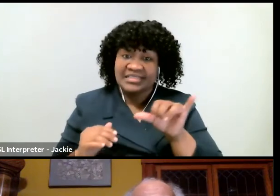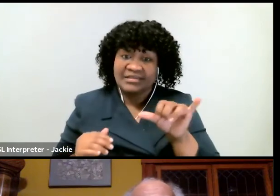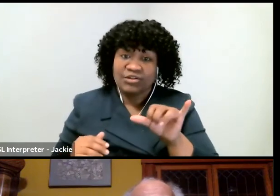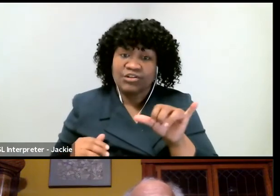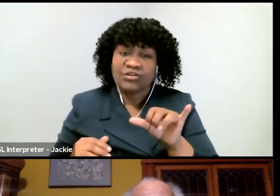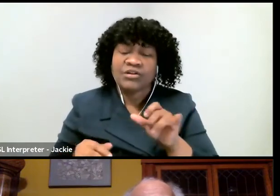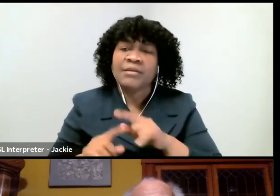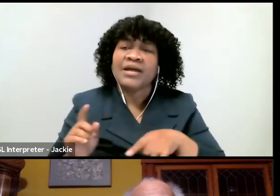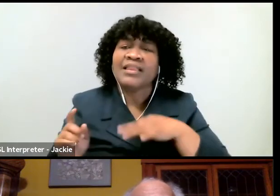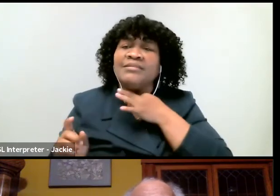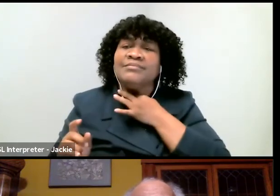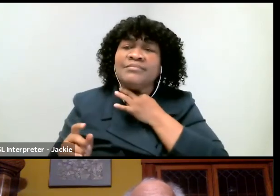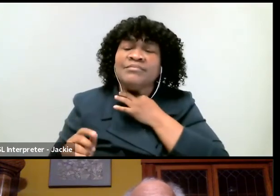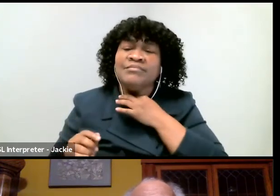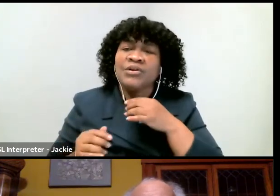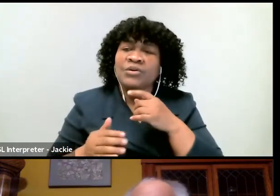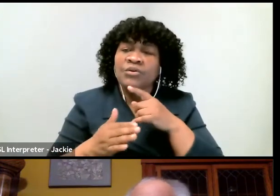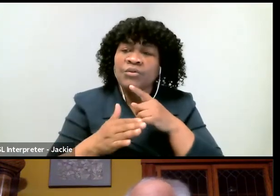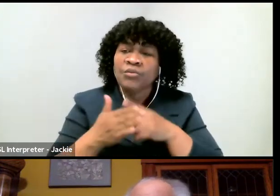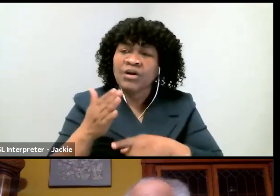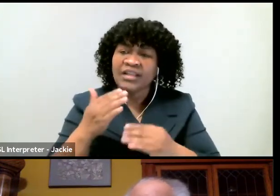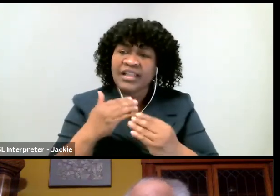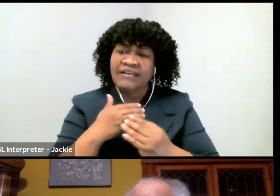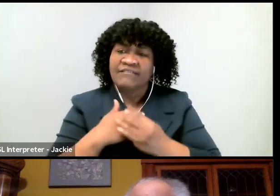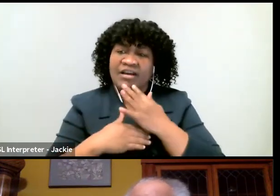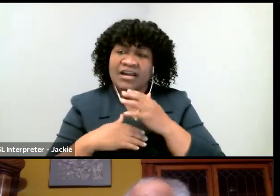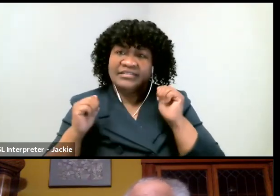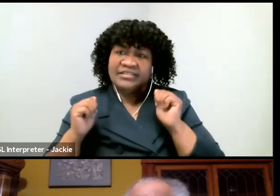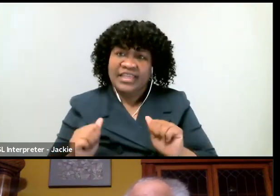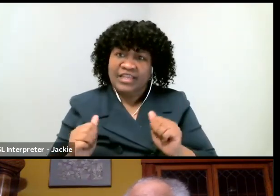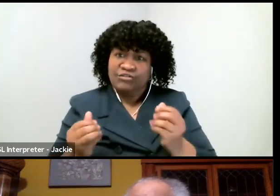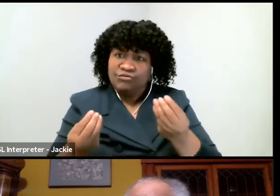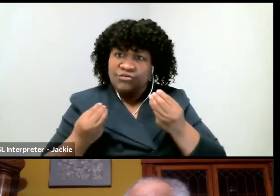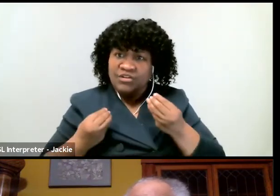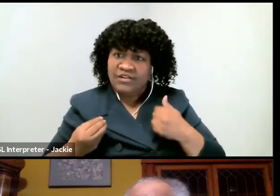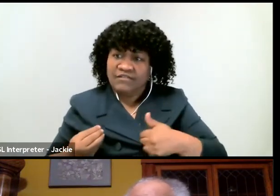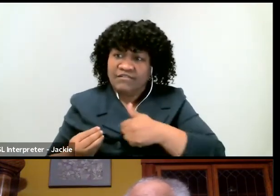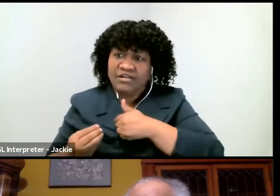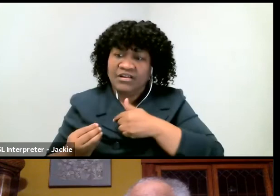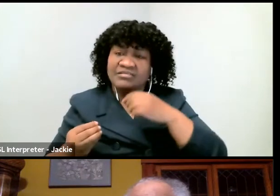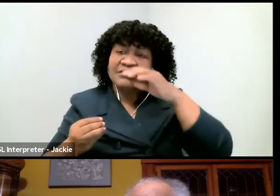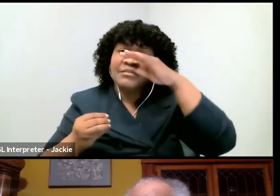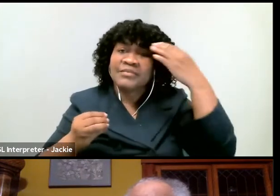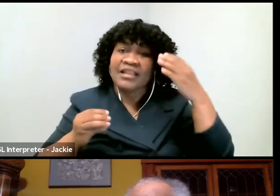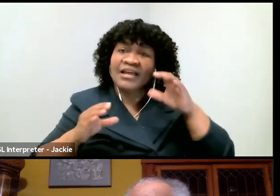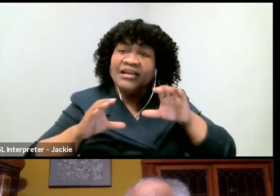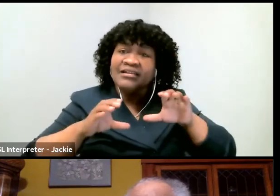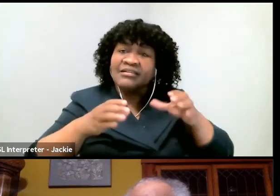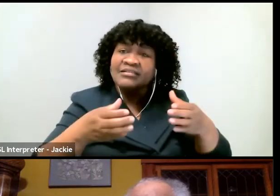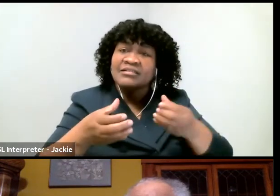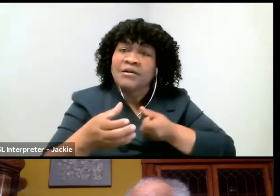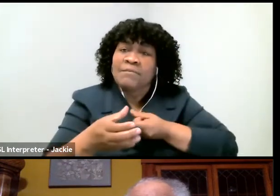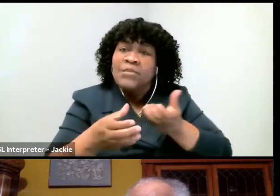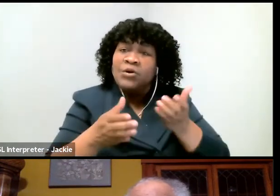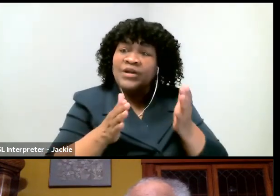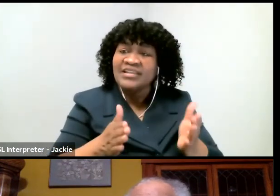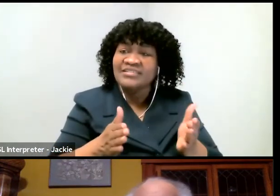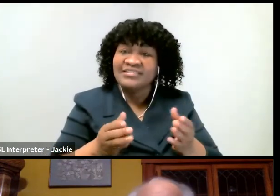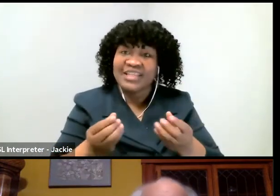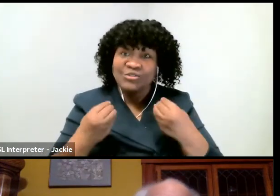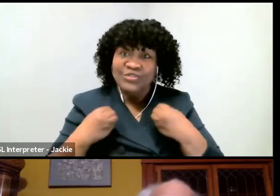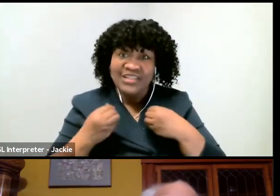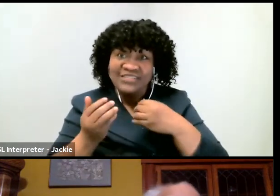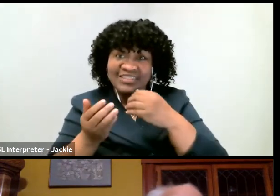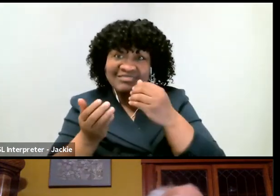But I'm curious as to what advice you both might give this generation of Black poets. What are some principles or